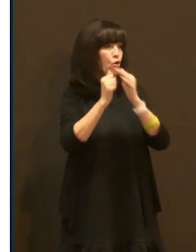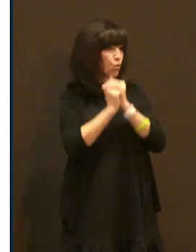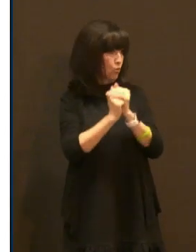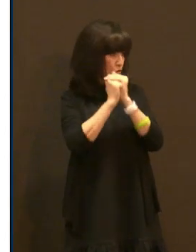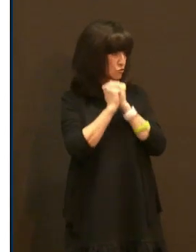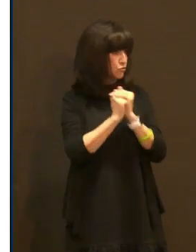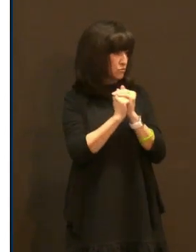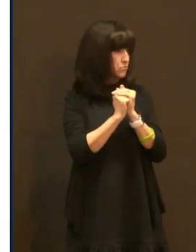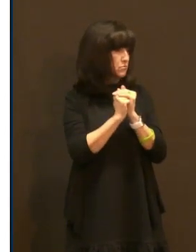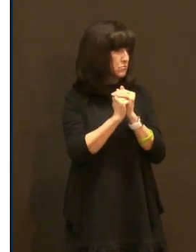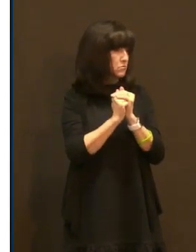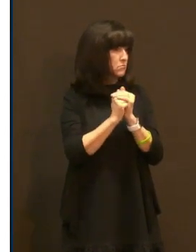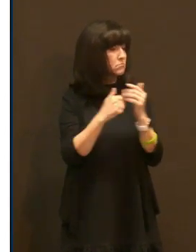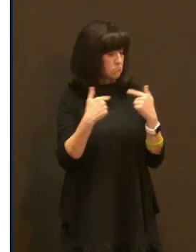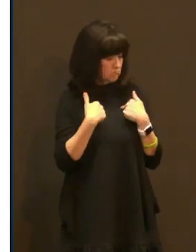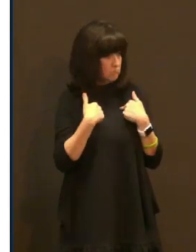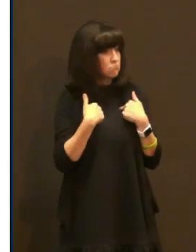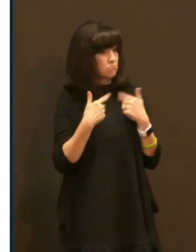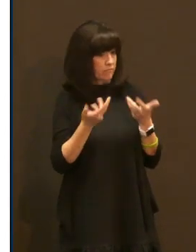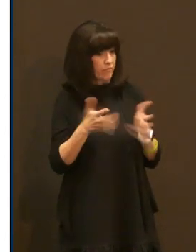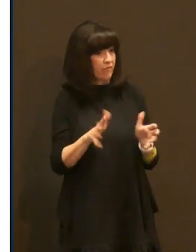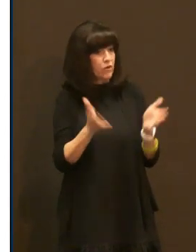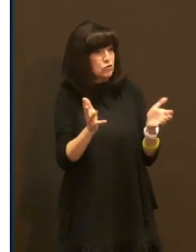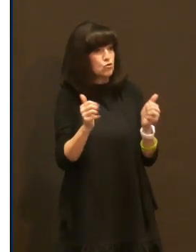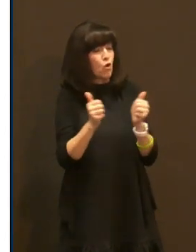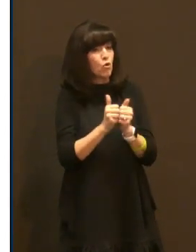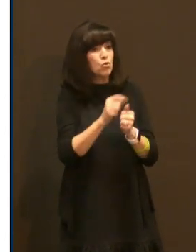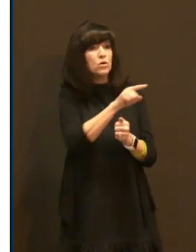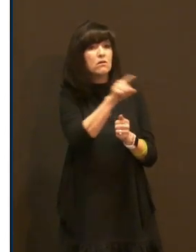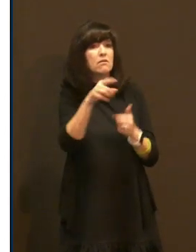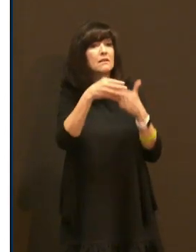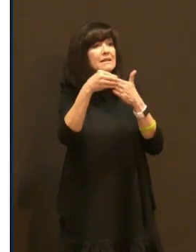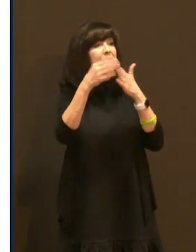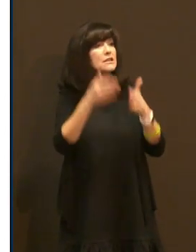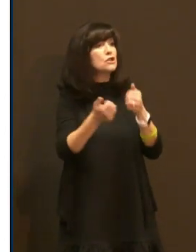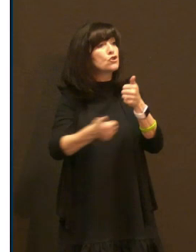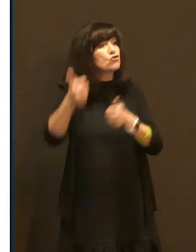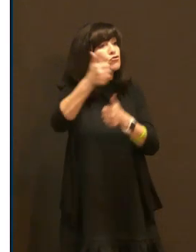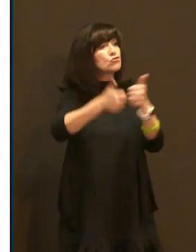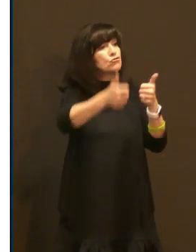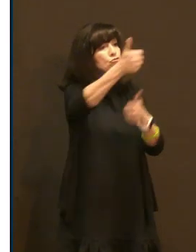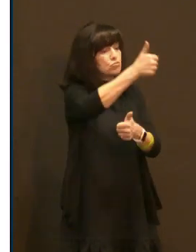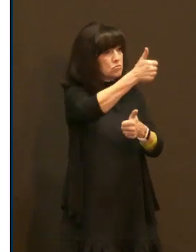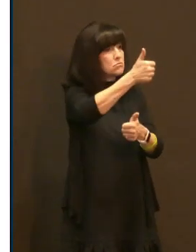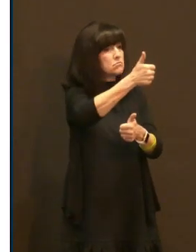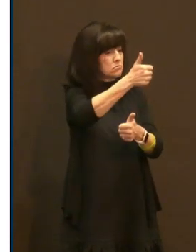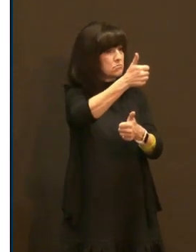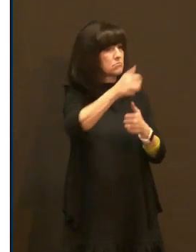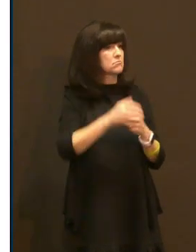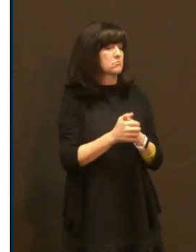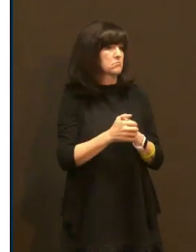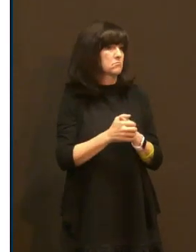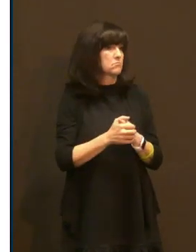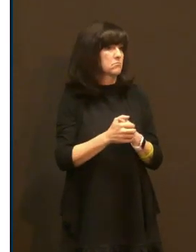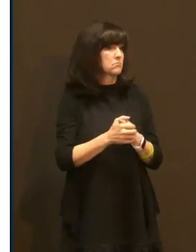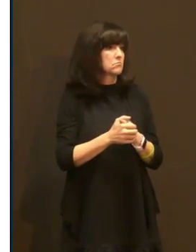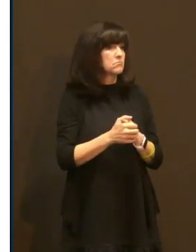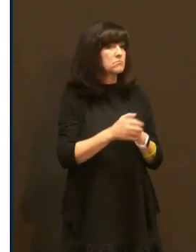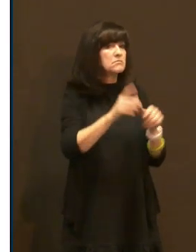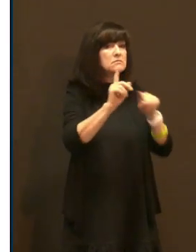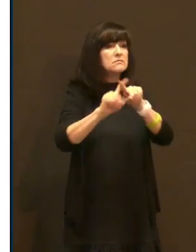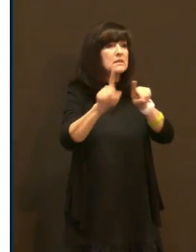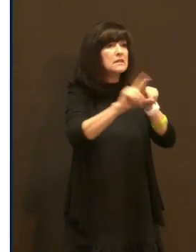did consult with religious leaders. As I've mentioned in the past, I have a council on